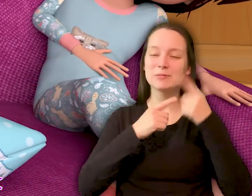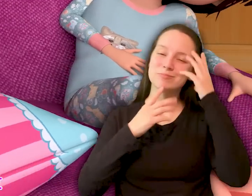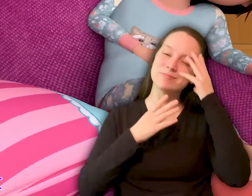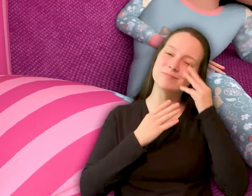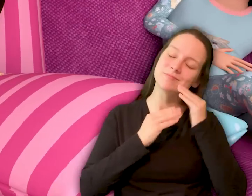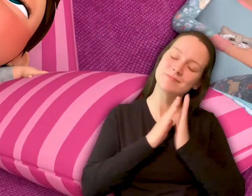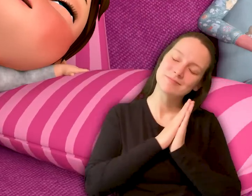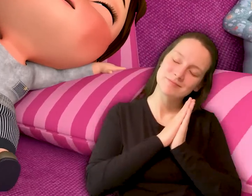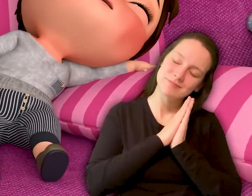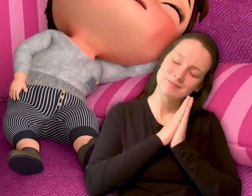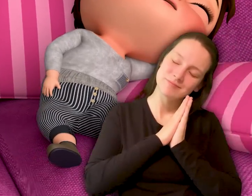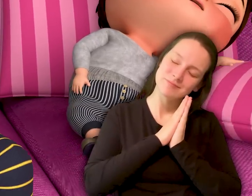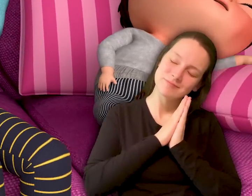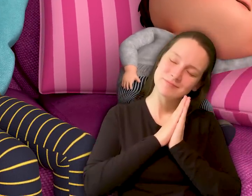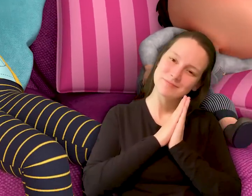we